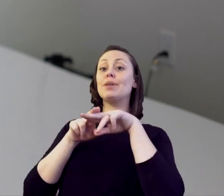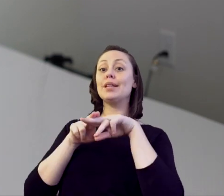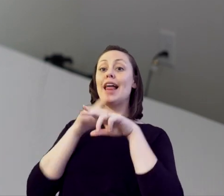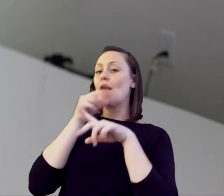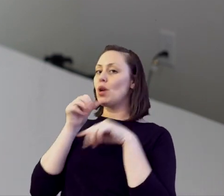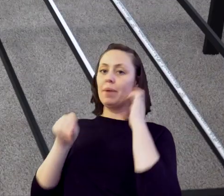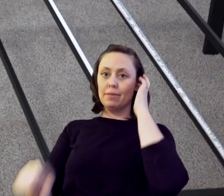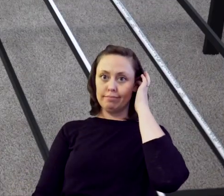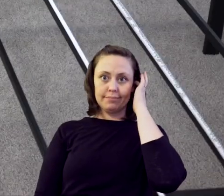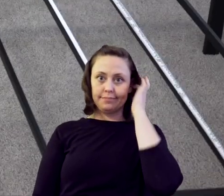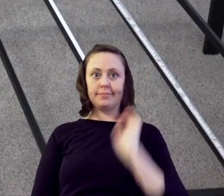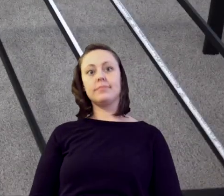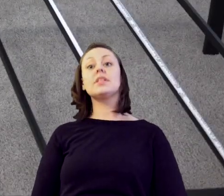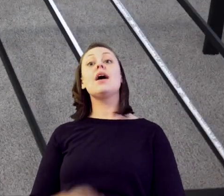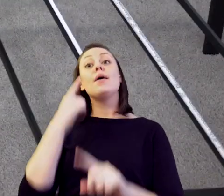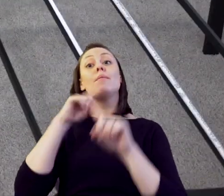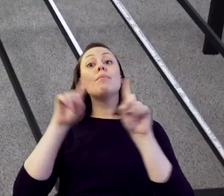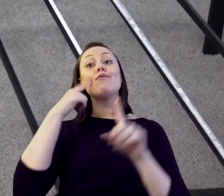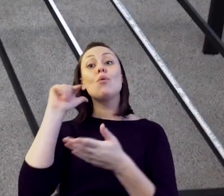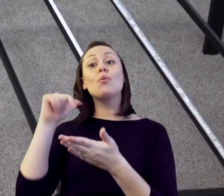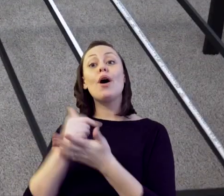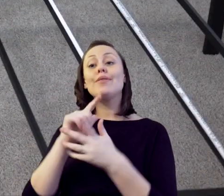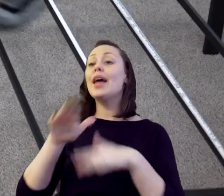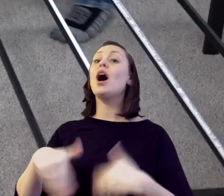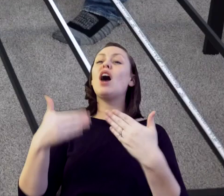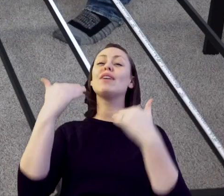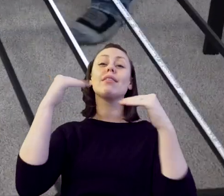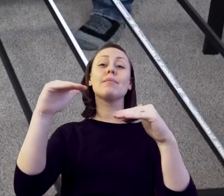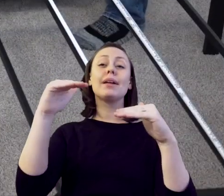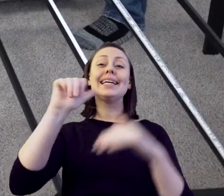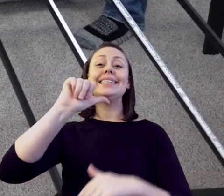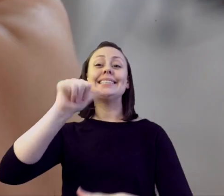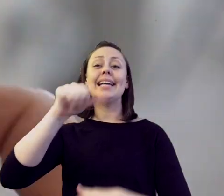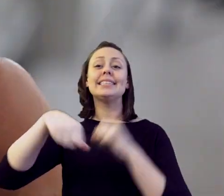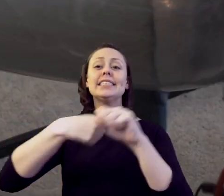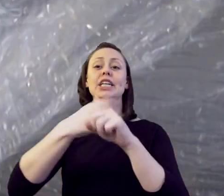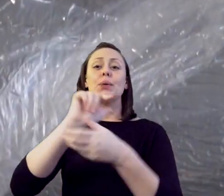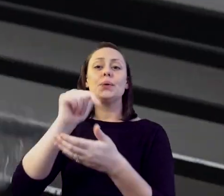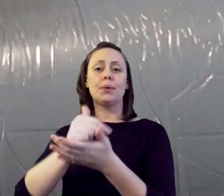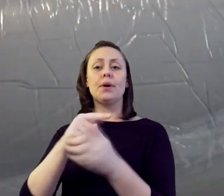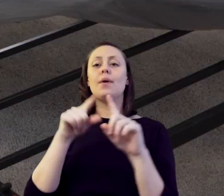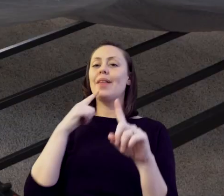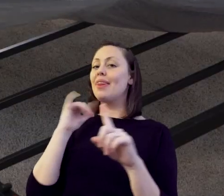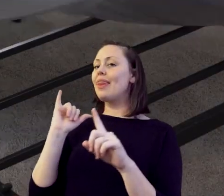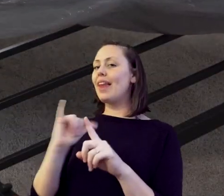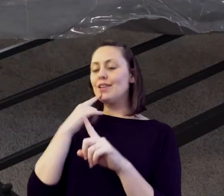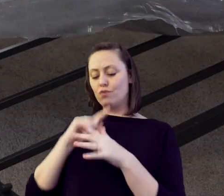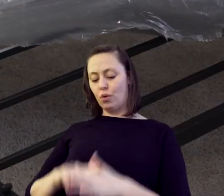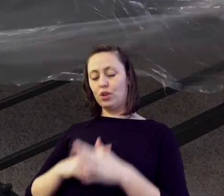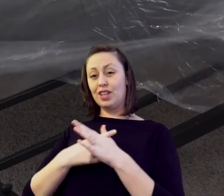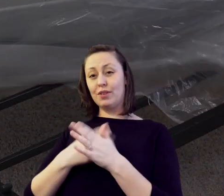be reimbursed. As for warranty, Purple offers a limited 10-year warranty, and that's for the